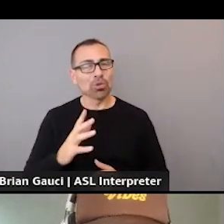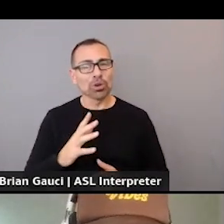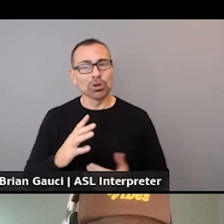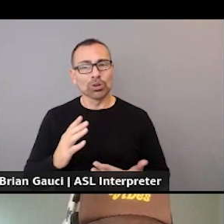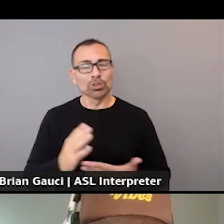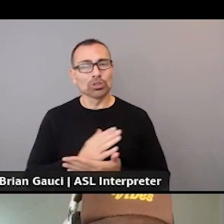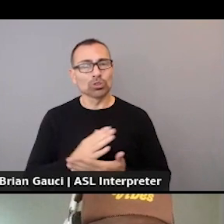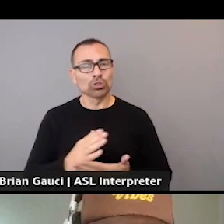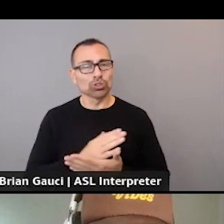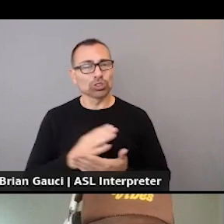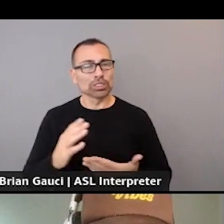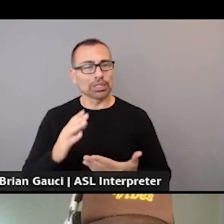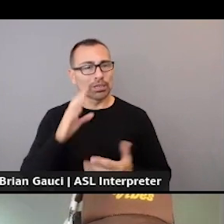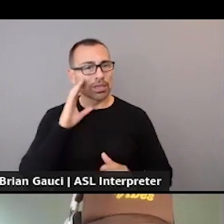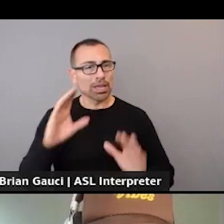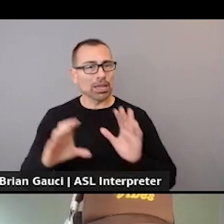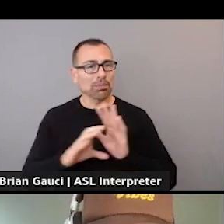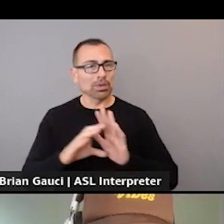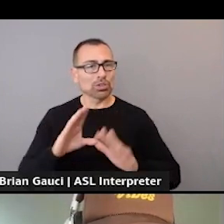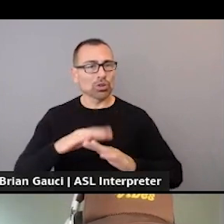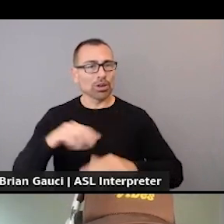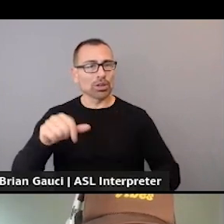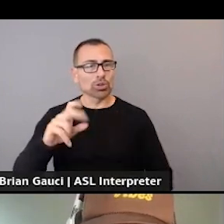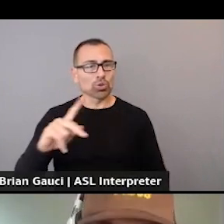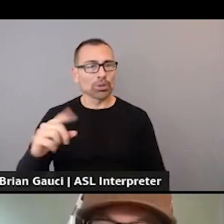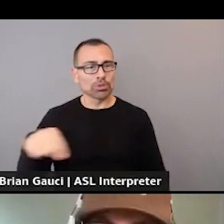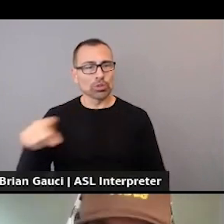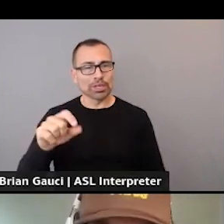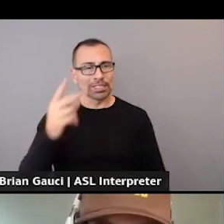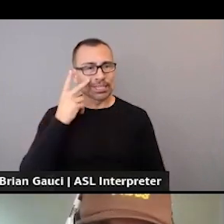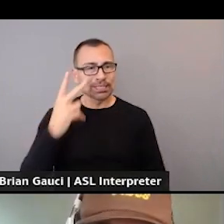image on a quip so you can see it really quickly.